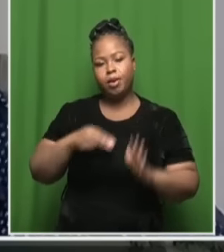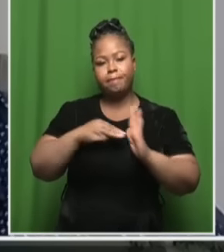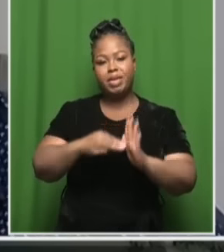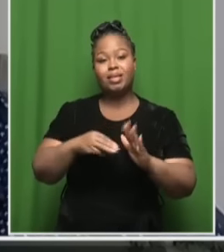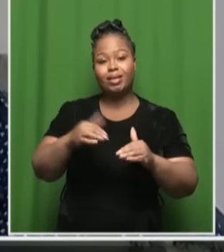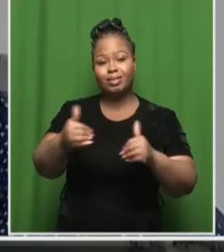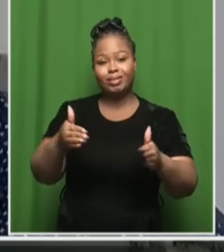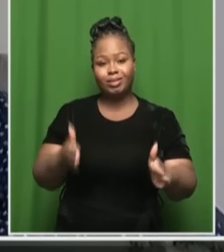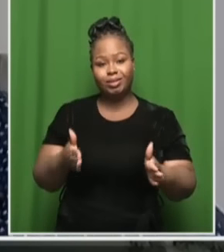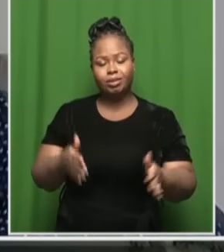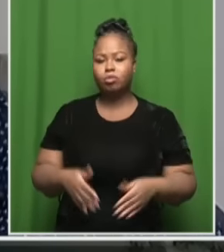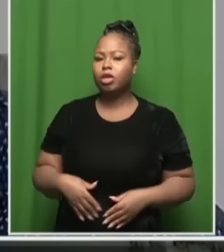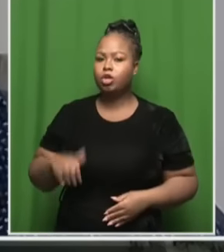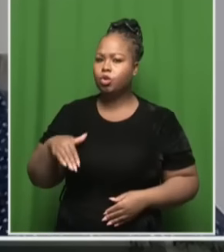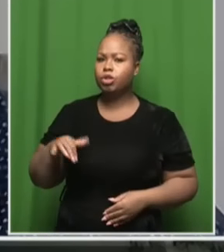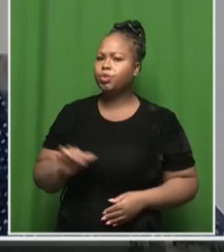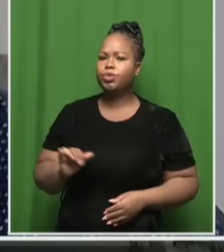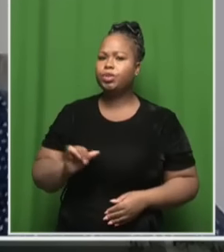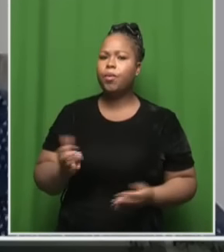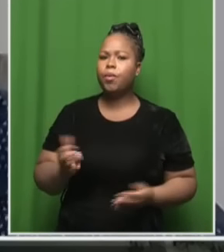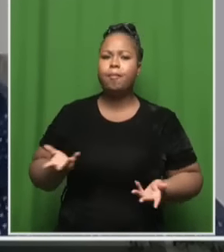have not been coded yet are?